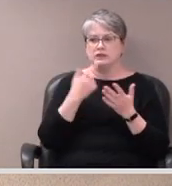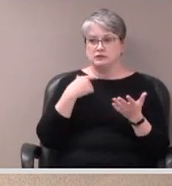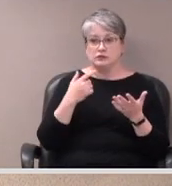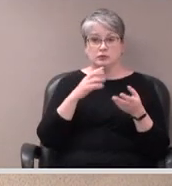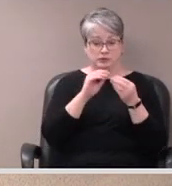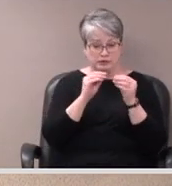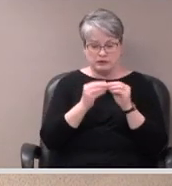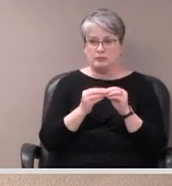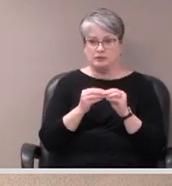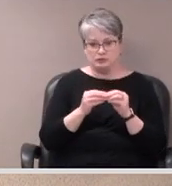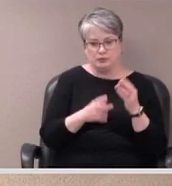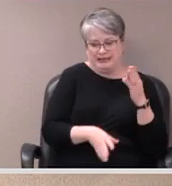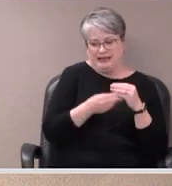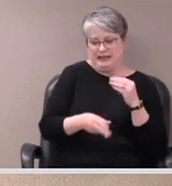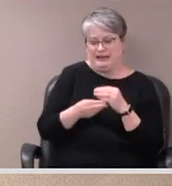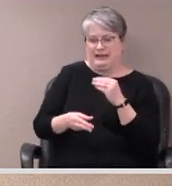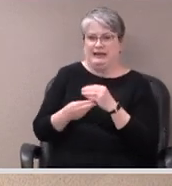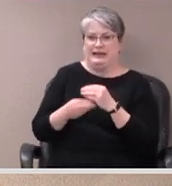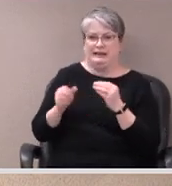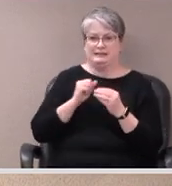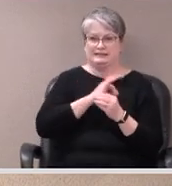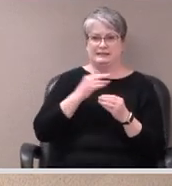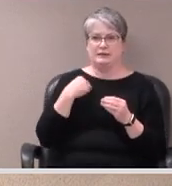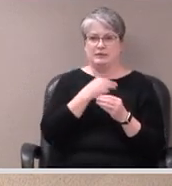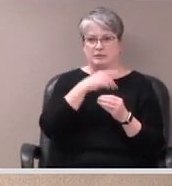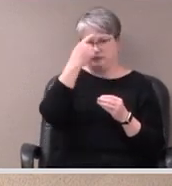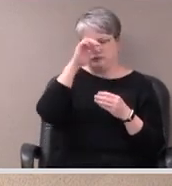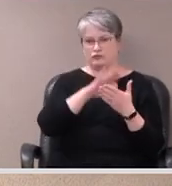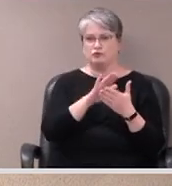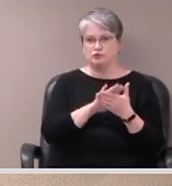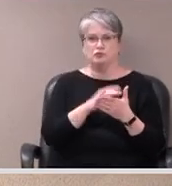came out, that we added those staff members to schools.